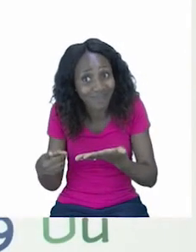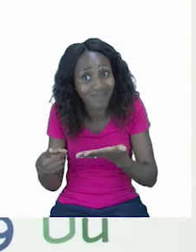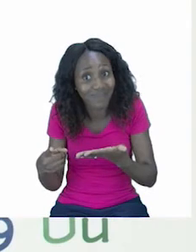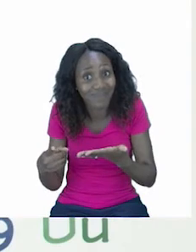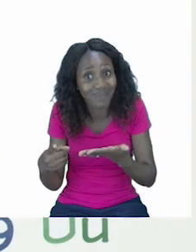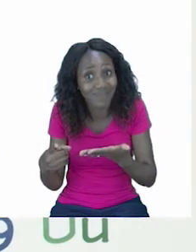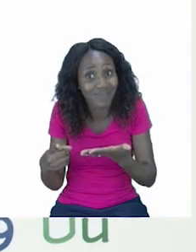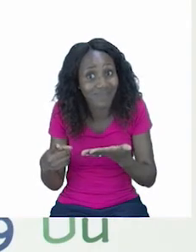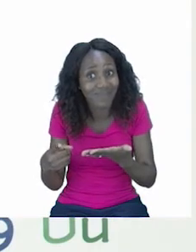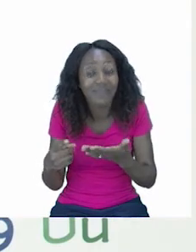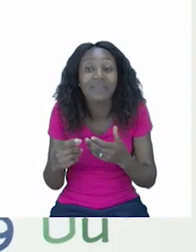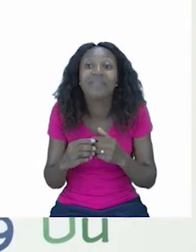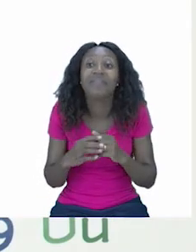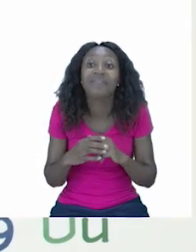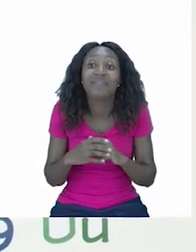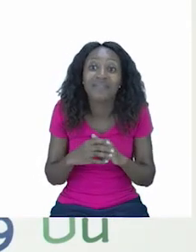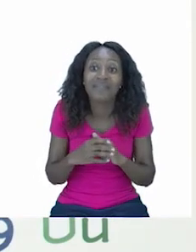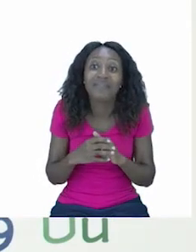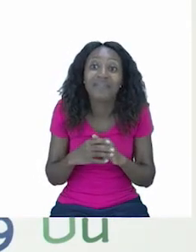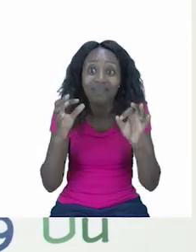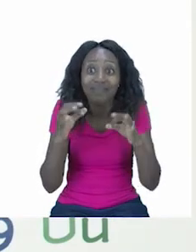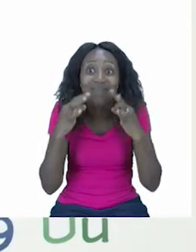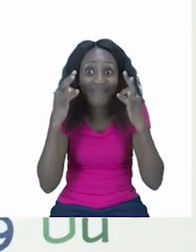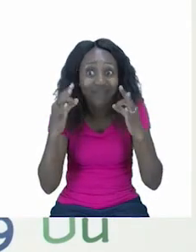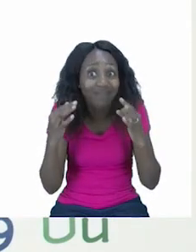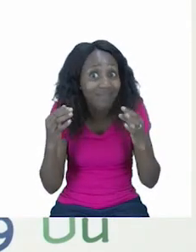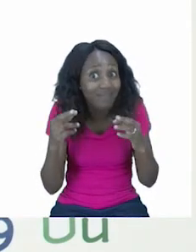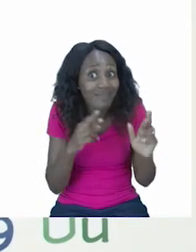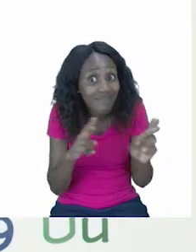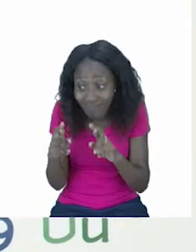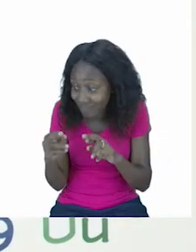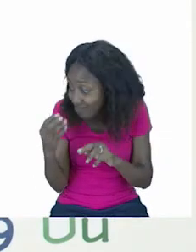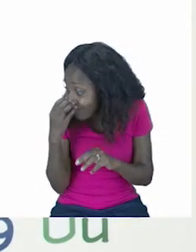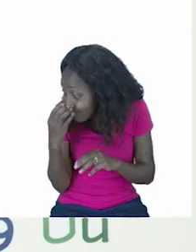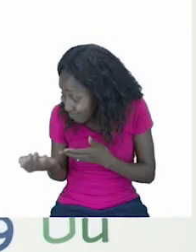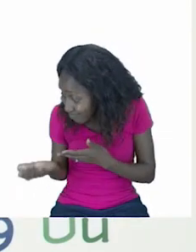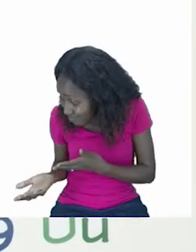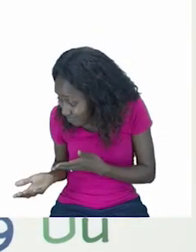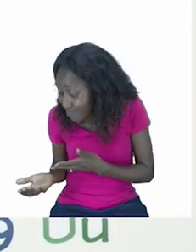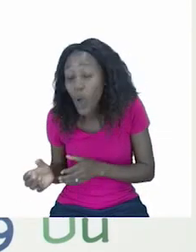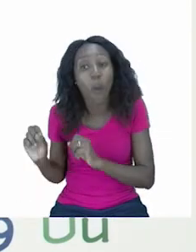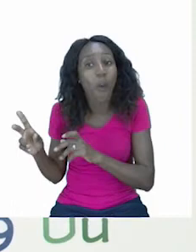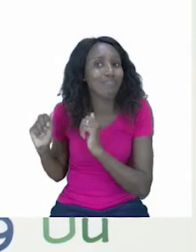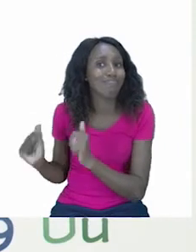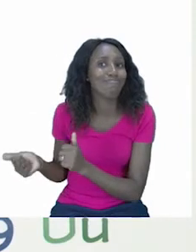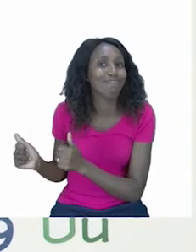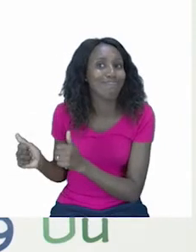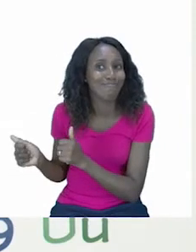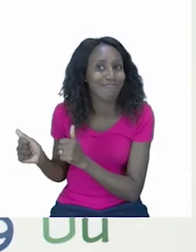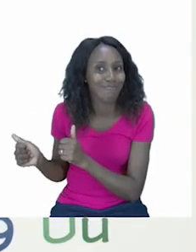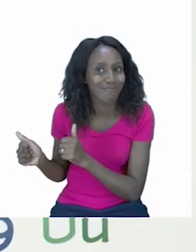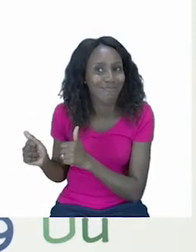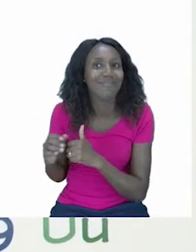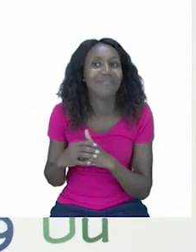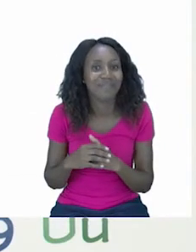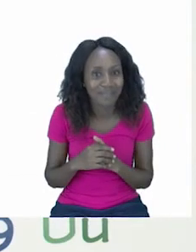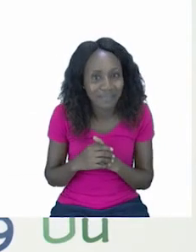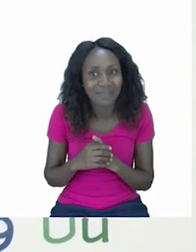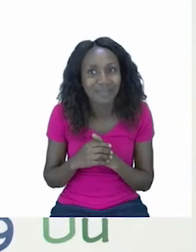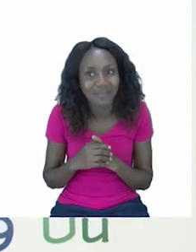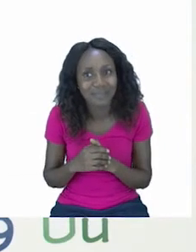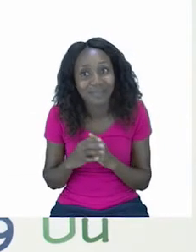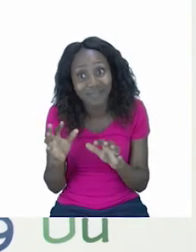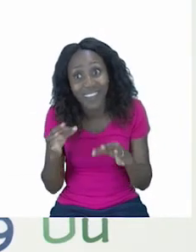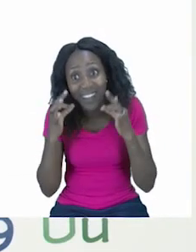we're going to start with our song. Are you ready, Sashi? Very good. And the song goes like